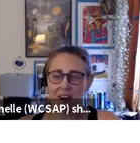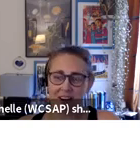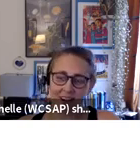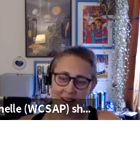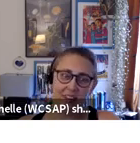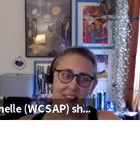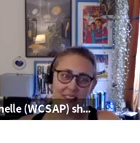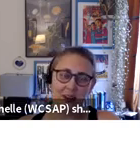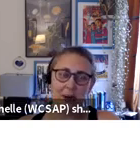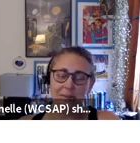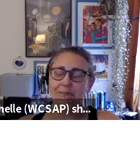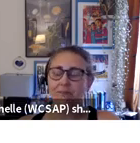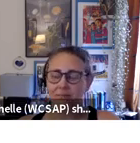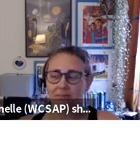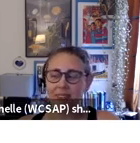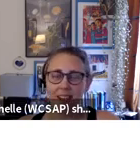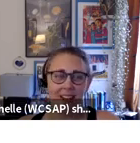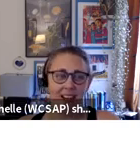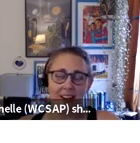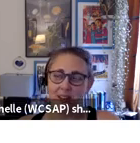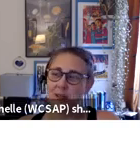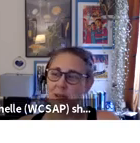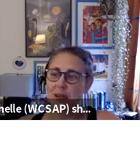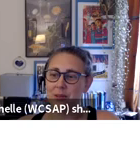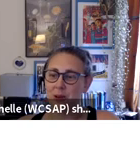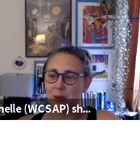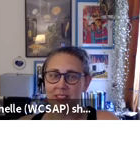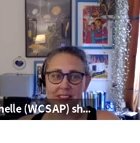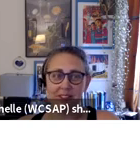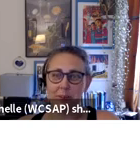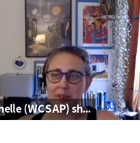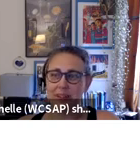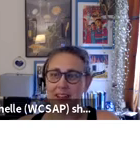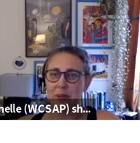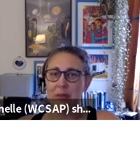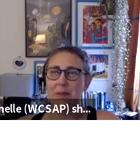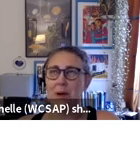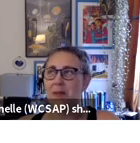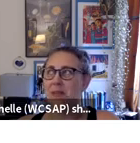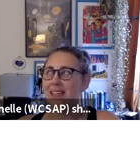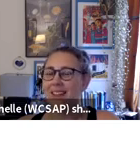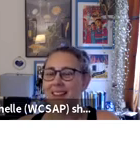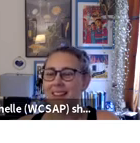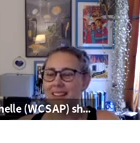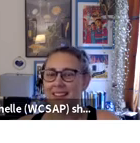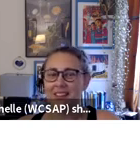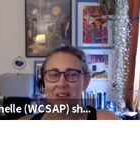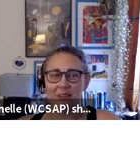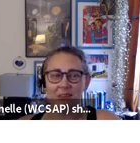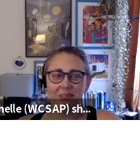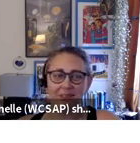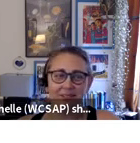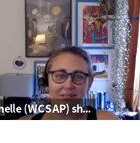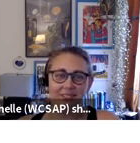feeling it harder than others. So that kind of also goes back to what Courtney said too, about like, what about when we, you